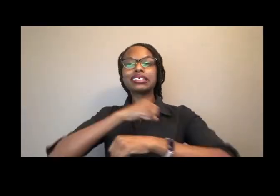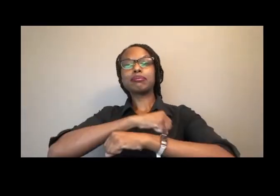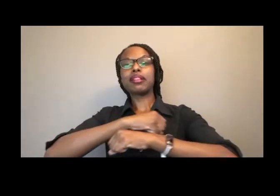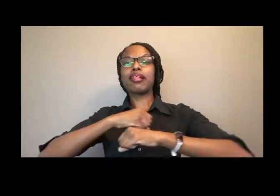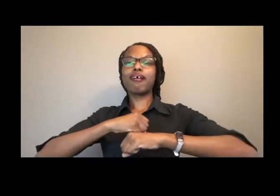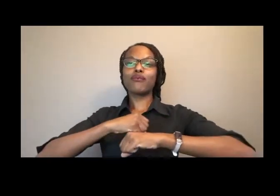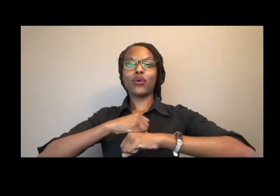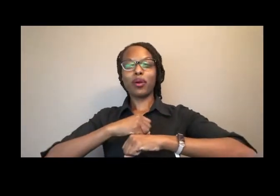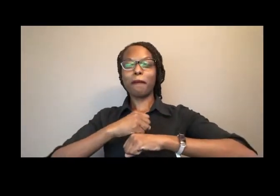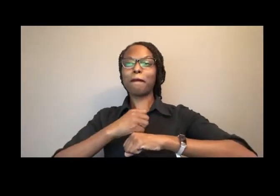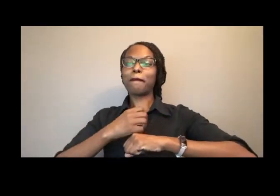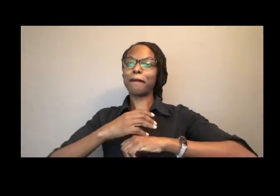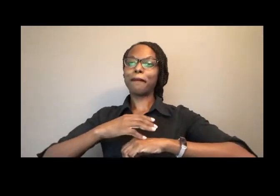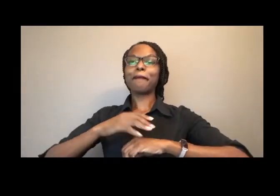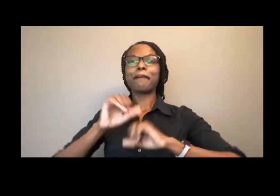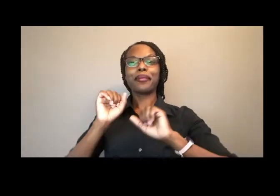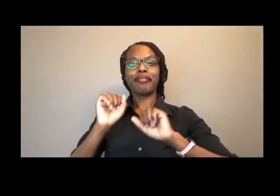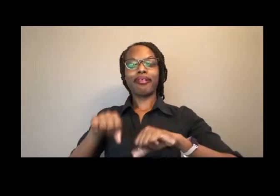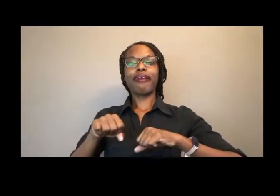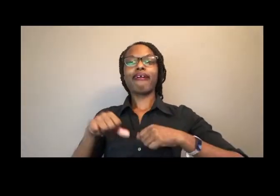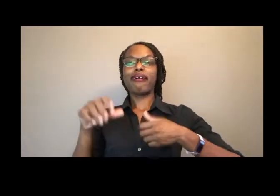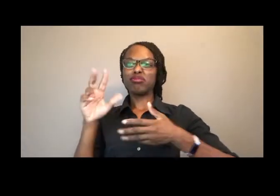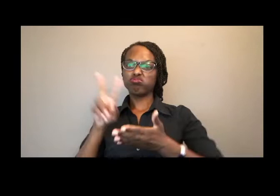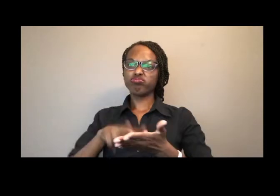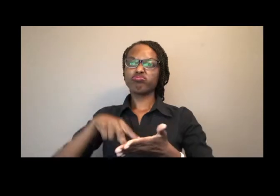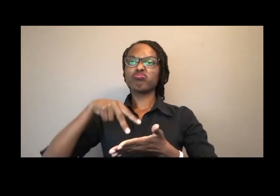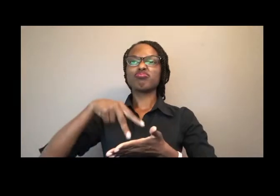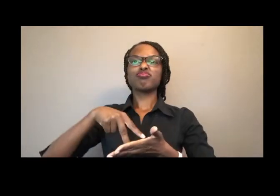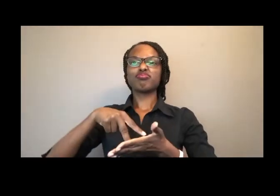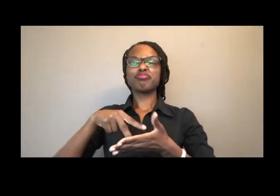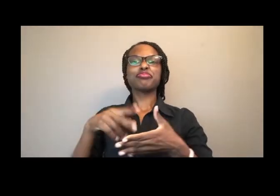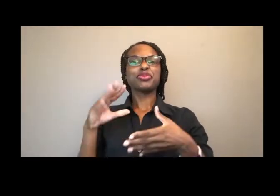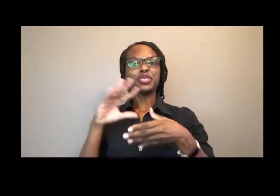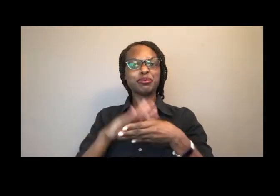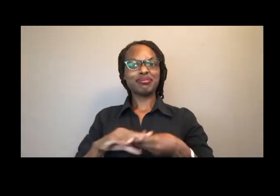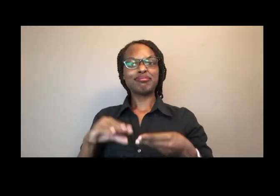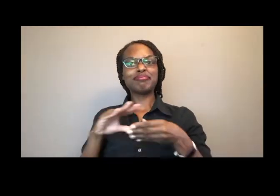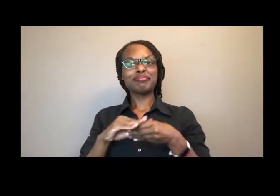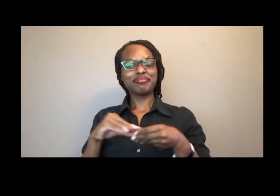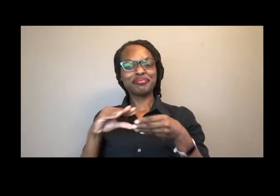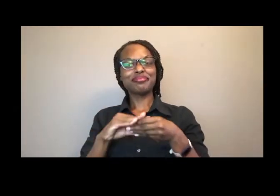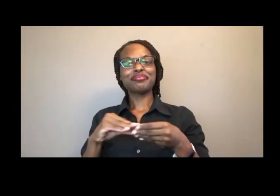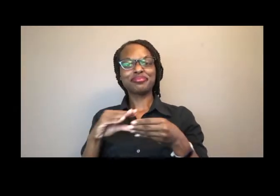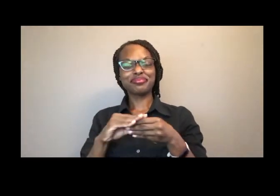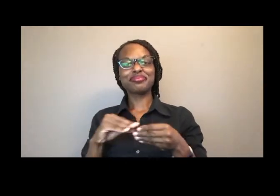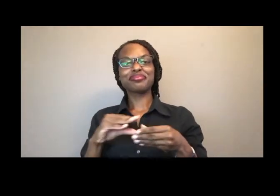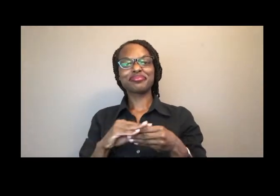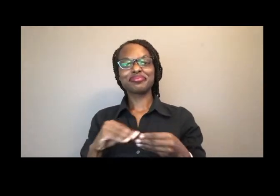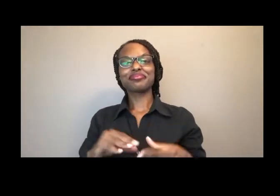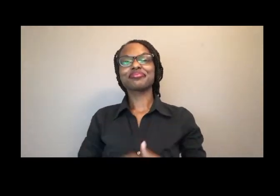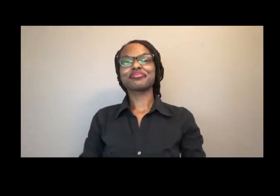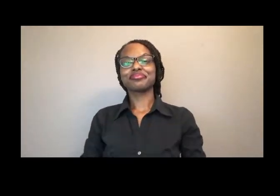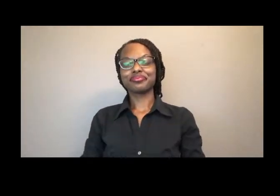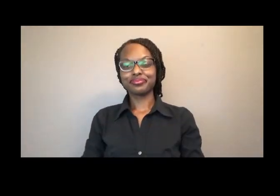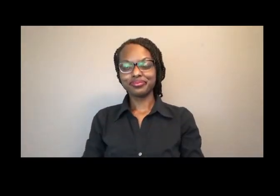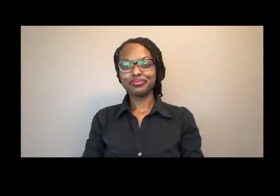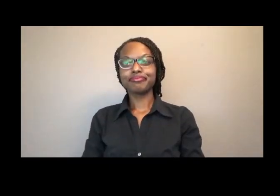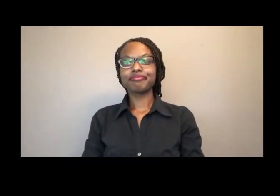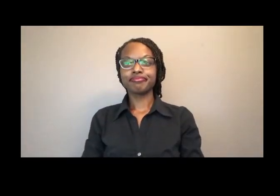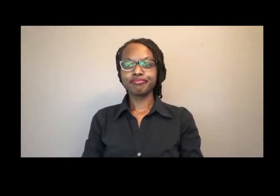disabilities, so they can have a platform to speak